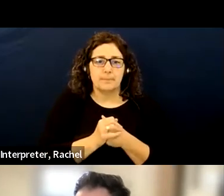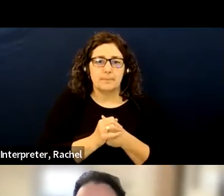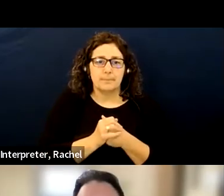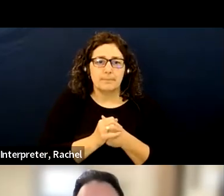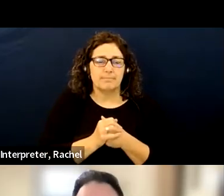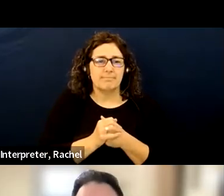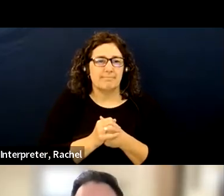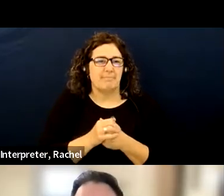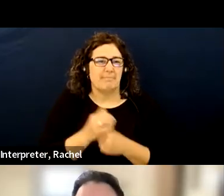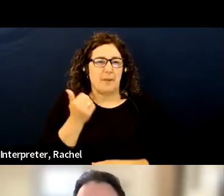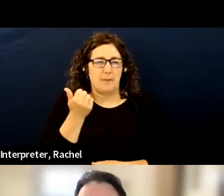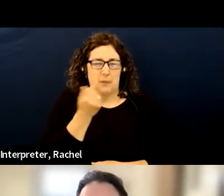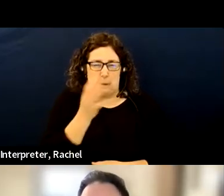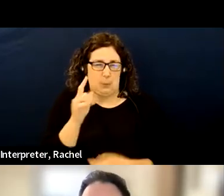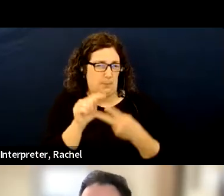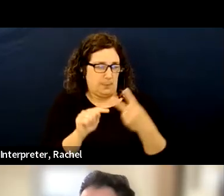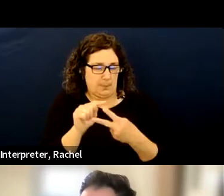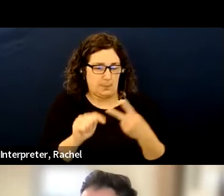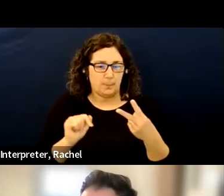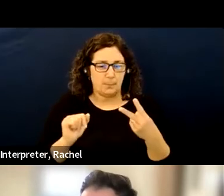has a couple prongs in it. And I think